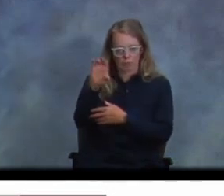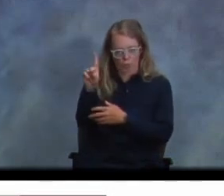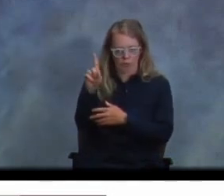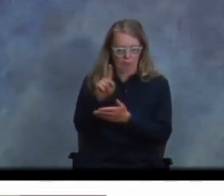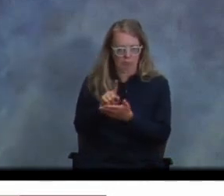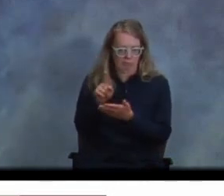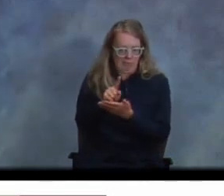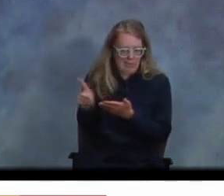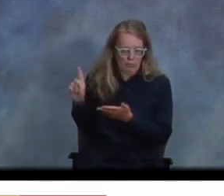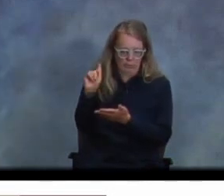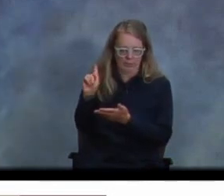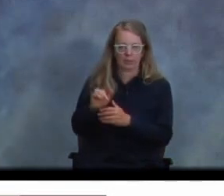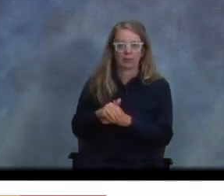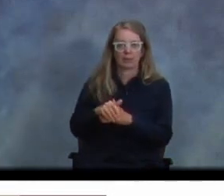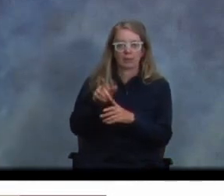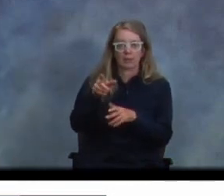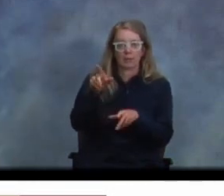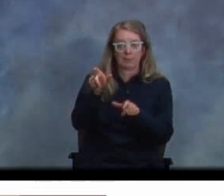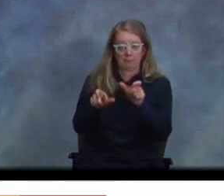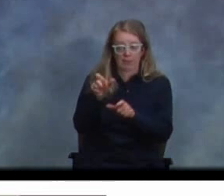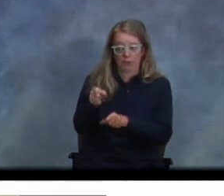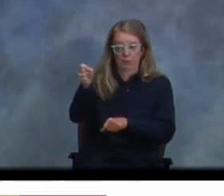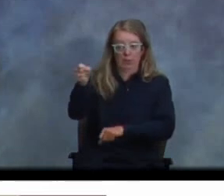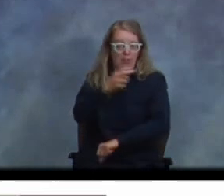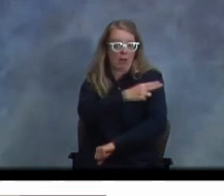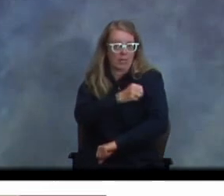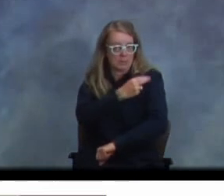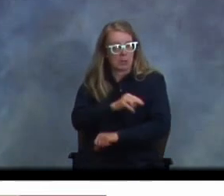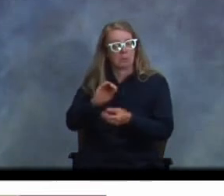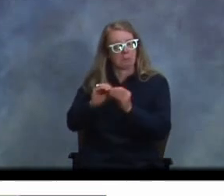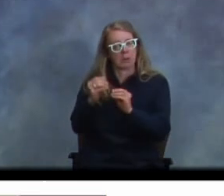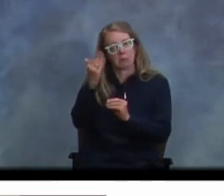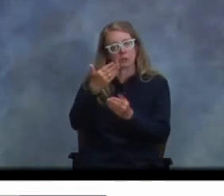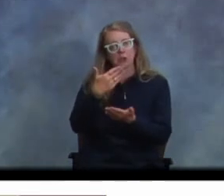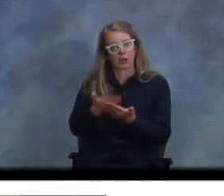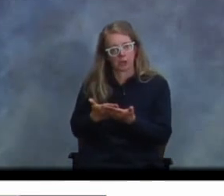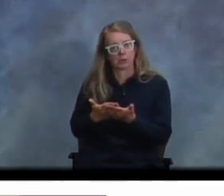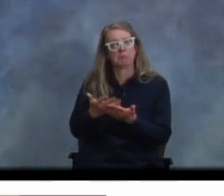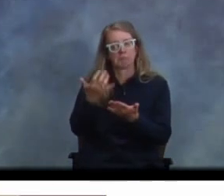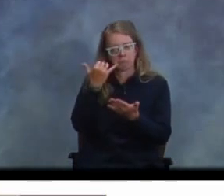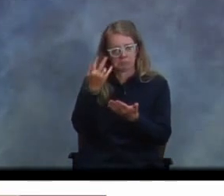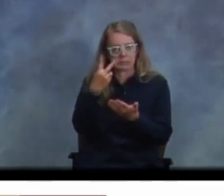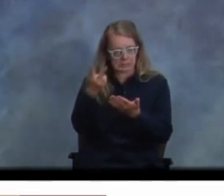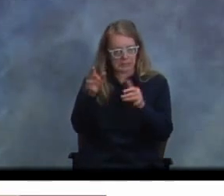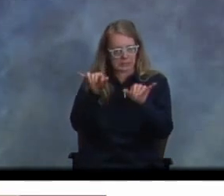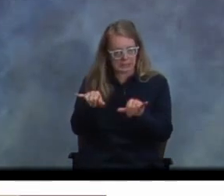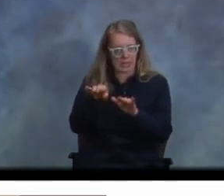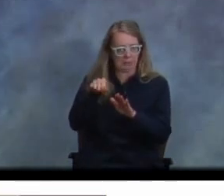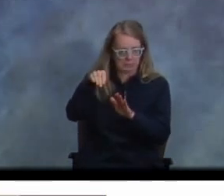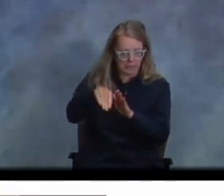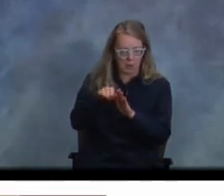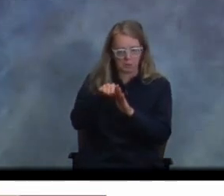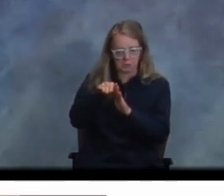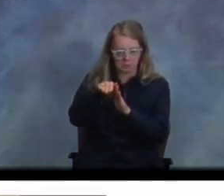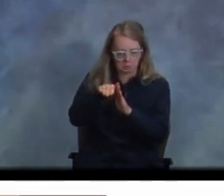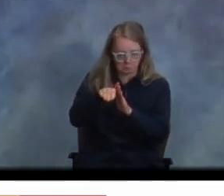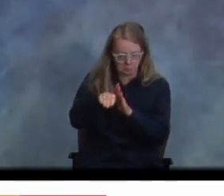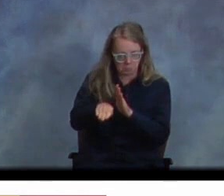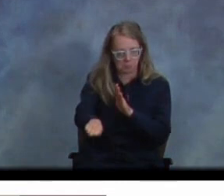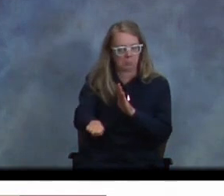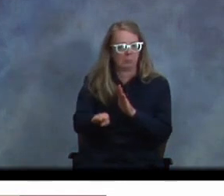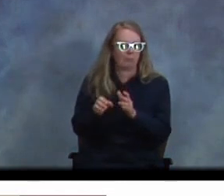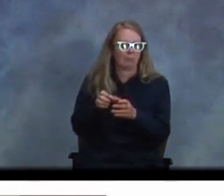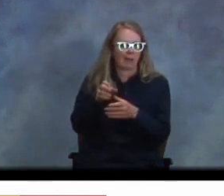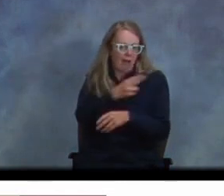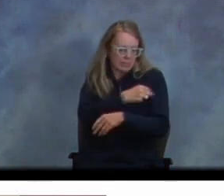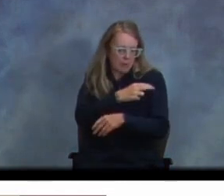Our hospitalization rates remain encouraging, seeing a steady decline in hospitalizations and ICU